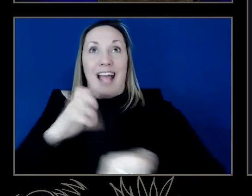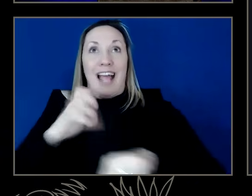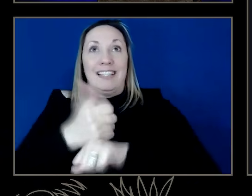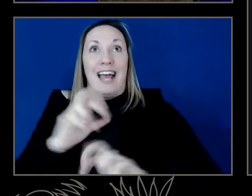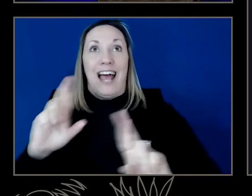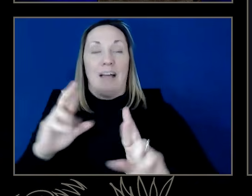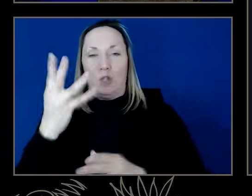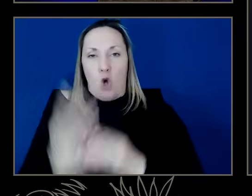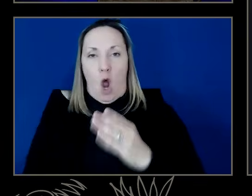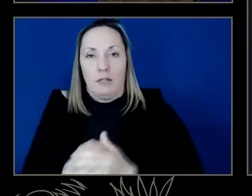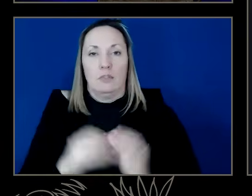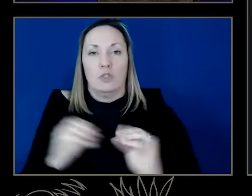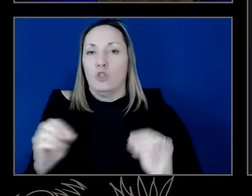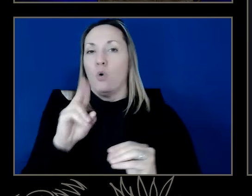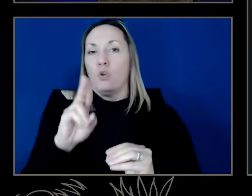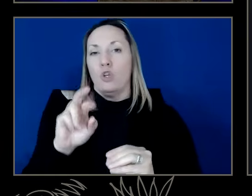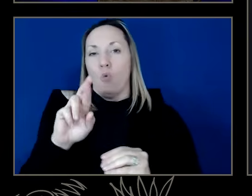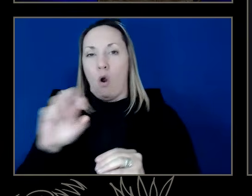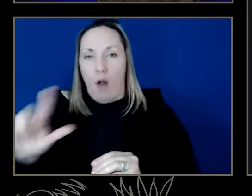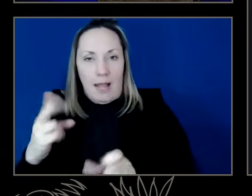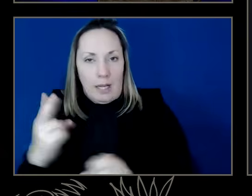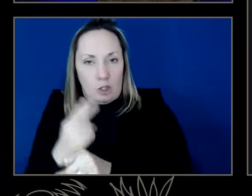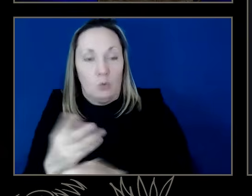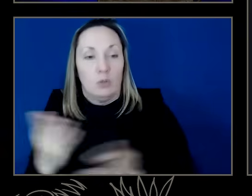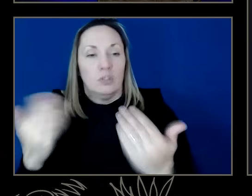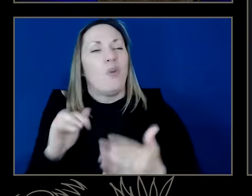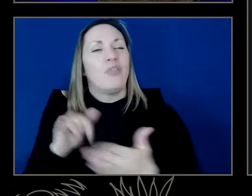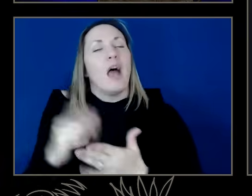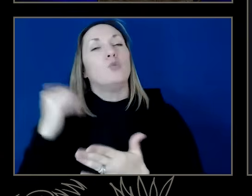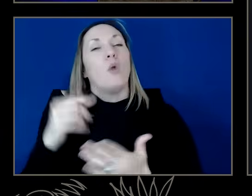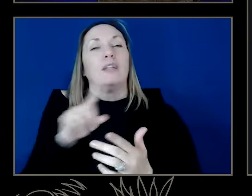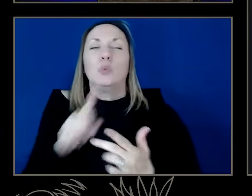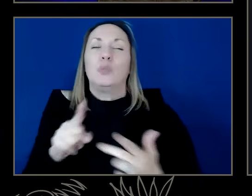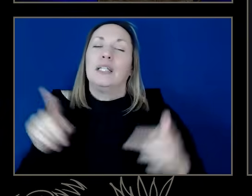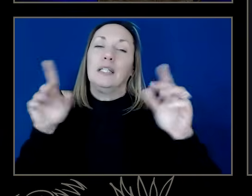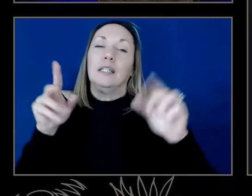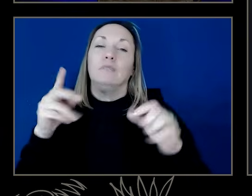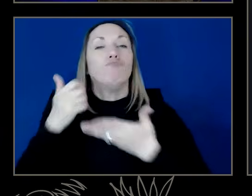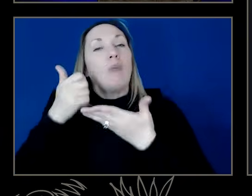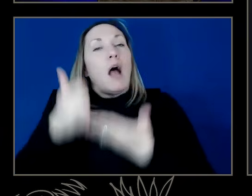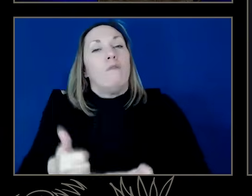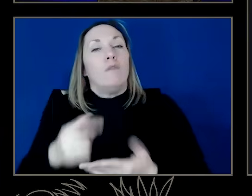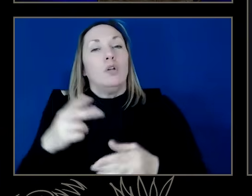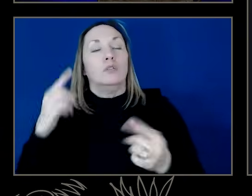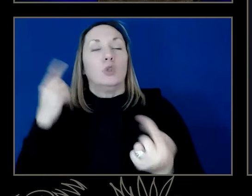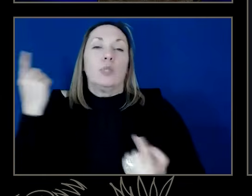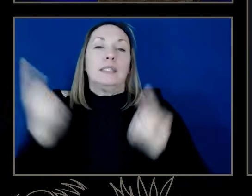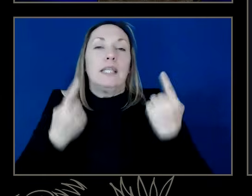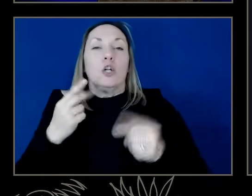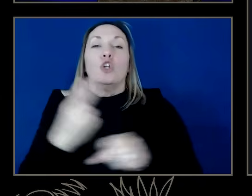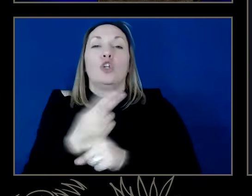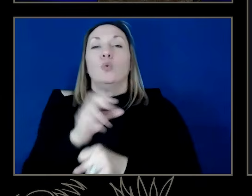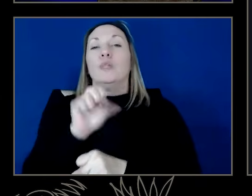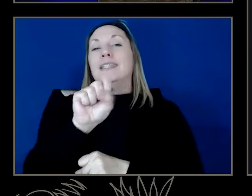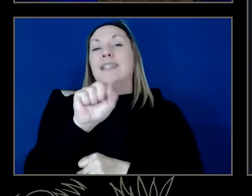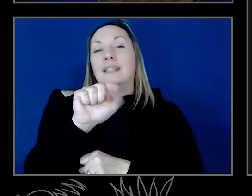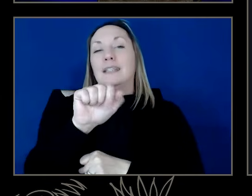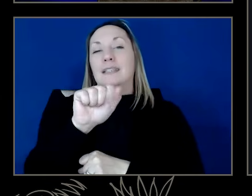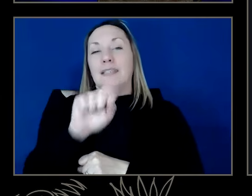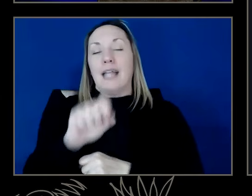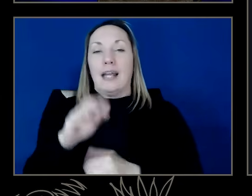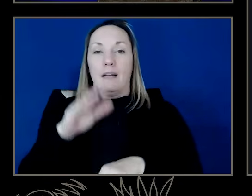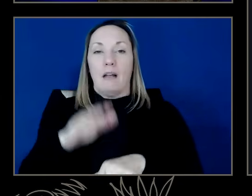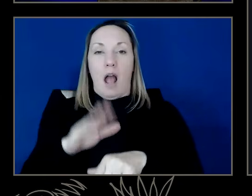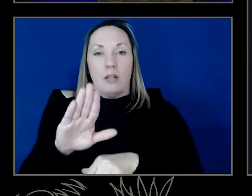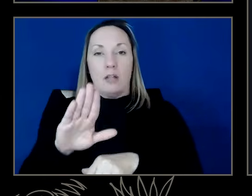no URL that I could point to. So that's why it's really, really useful to consider using state on your